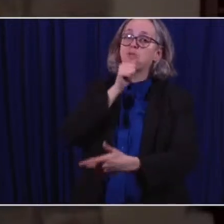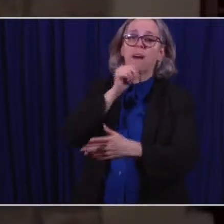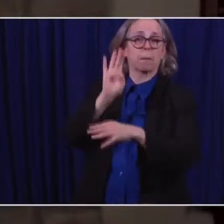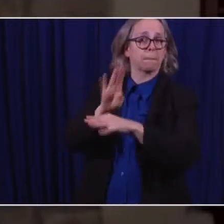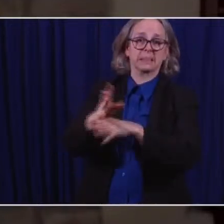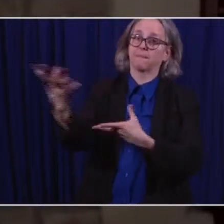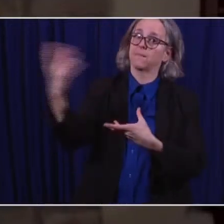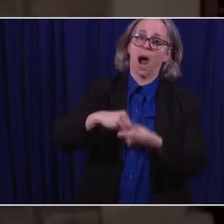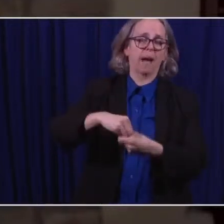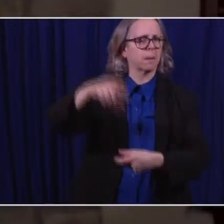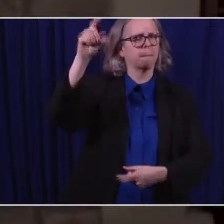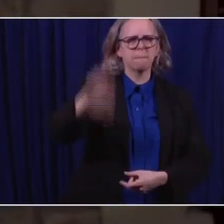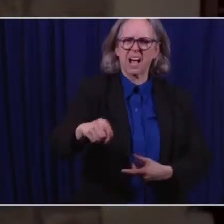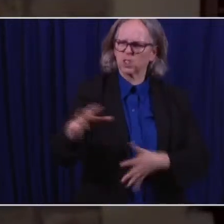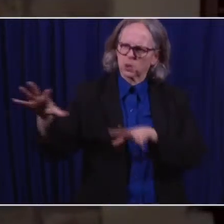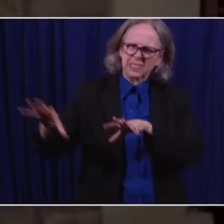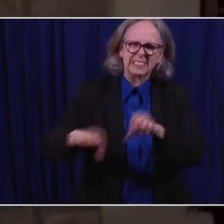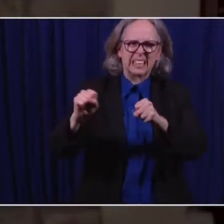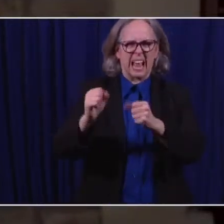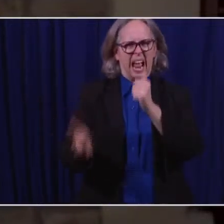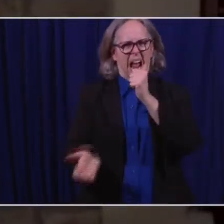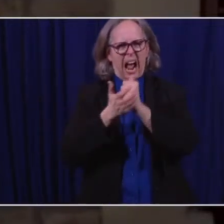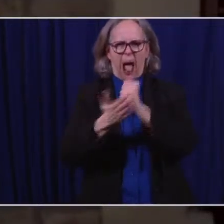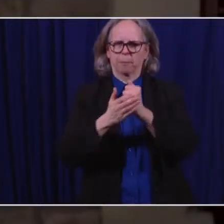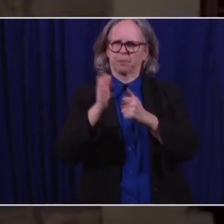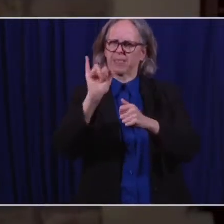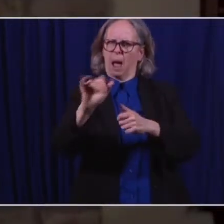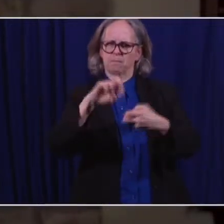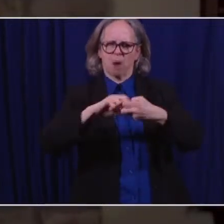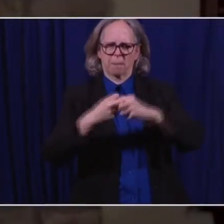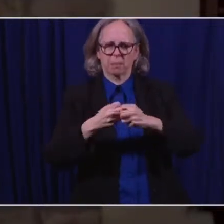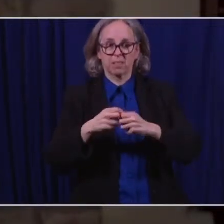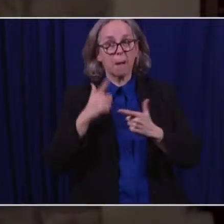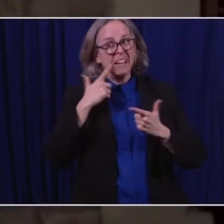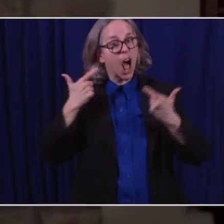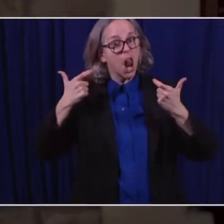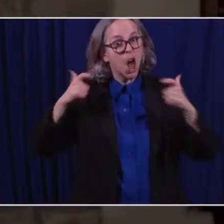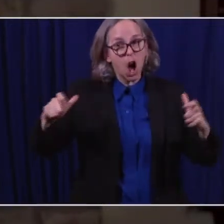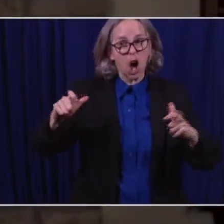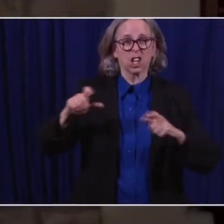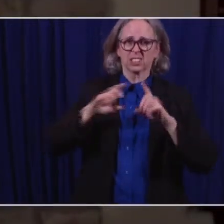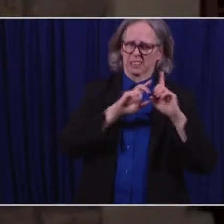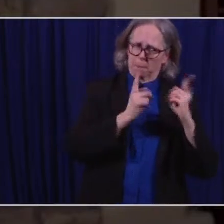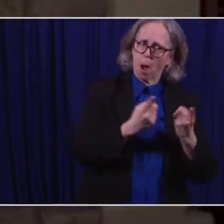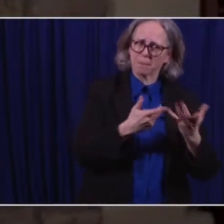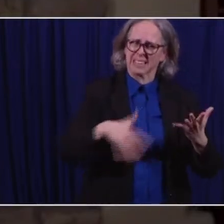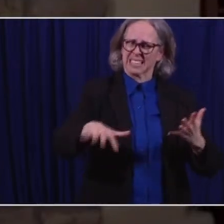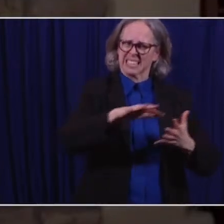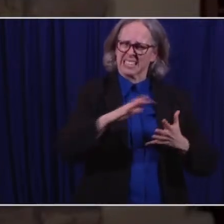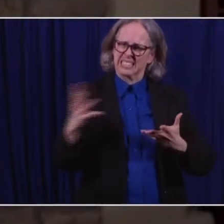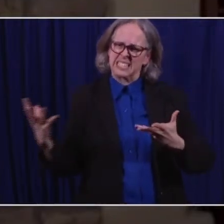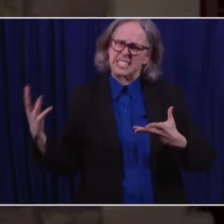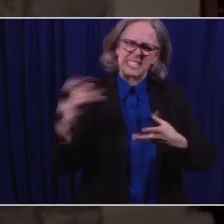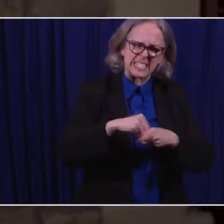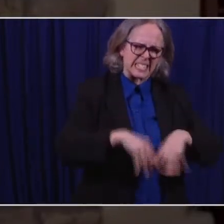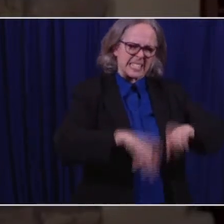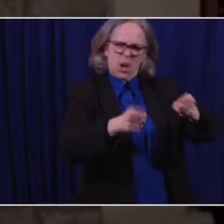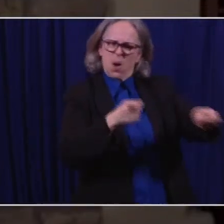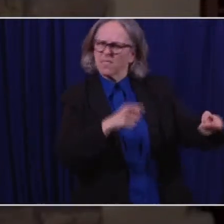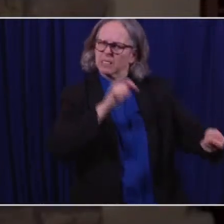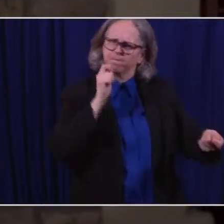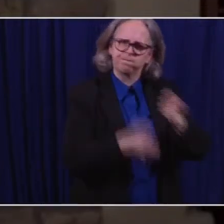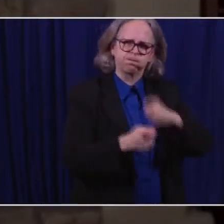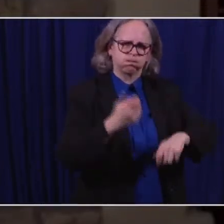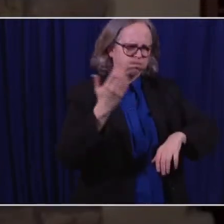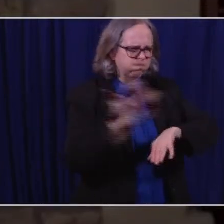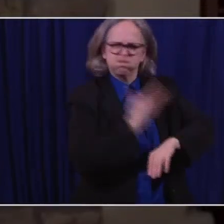a very, very large department. To take that portion over and to really oversee that and bring